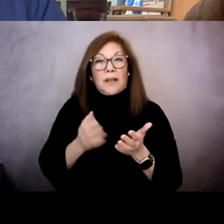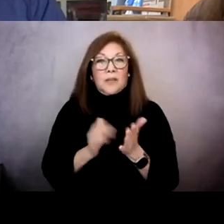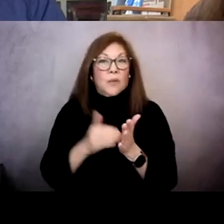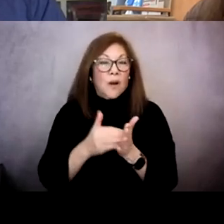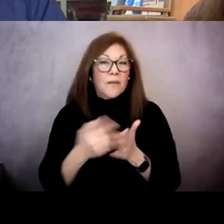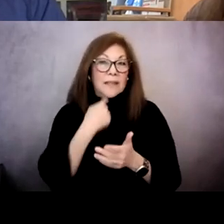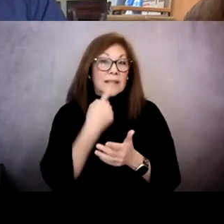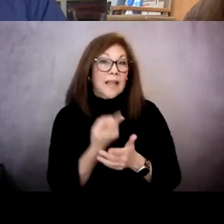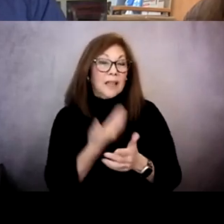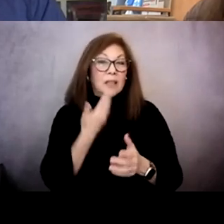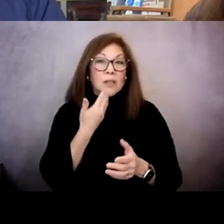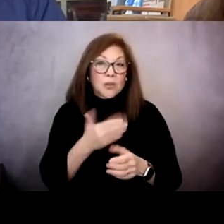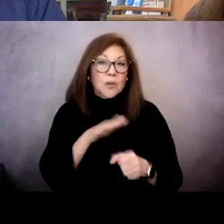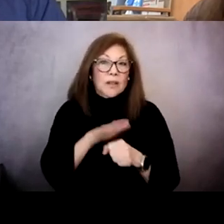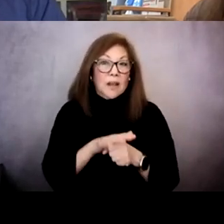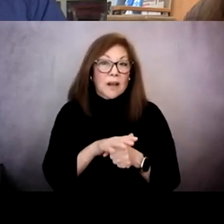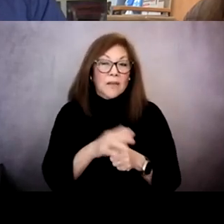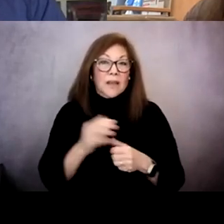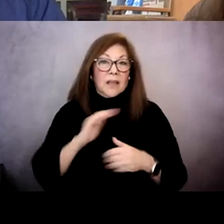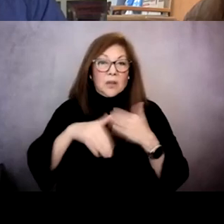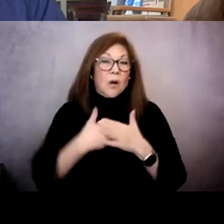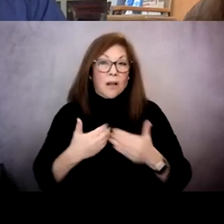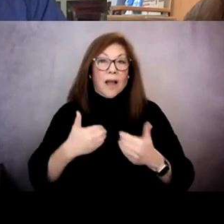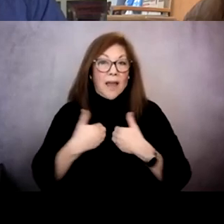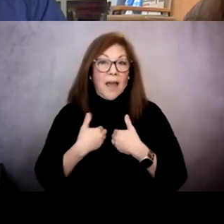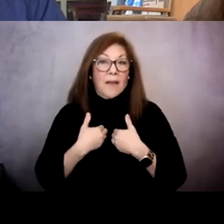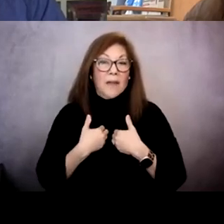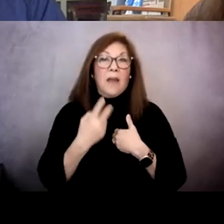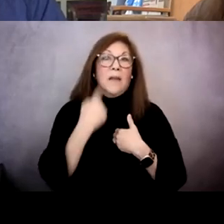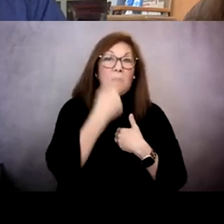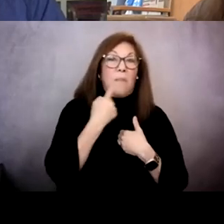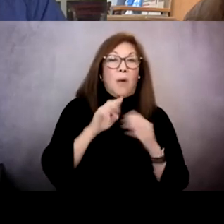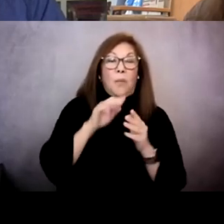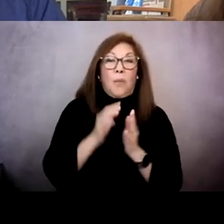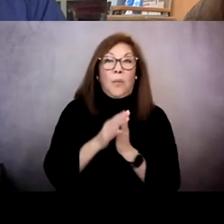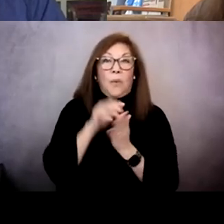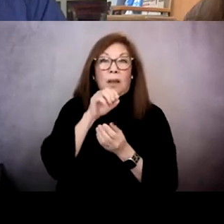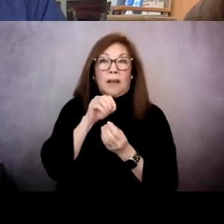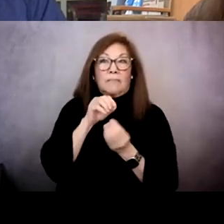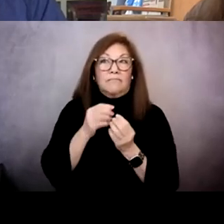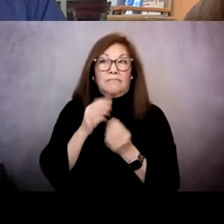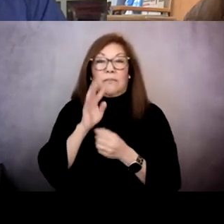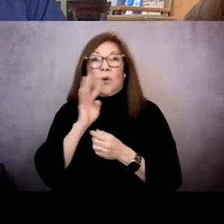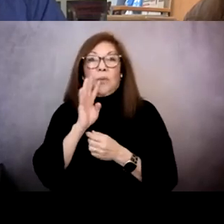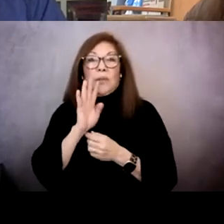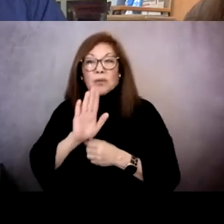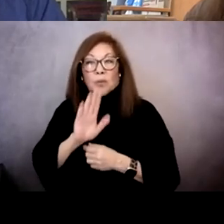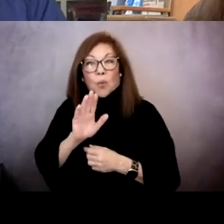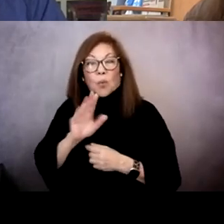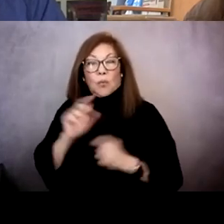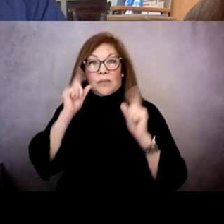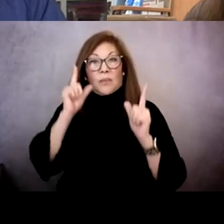telling is good enough is all I have, the mouth willing to open to its own surprise. So that's